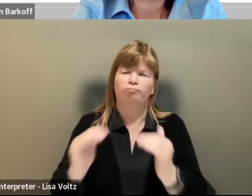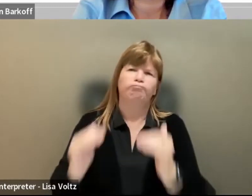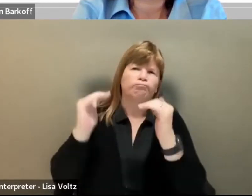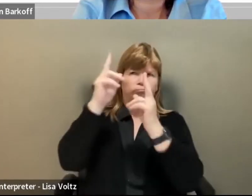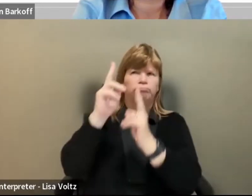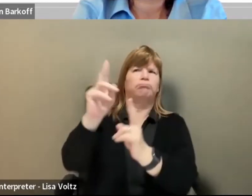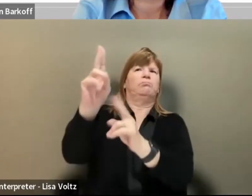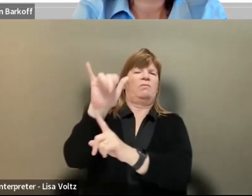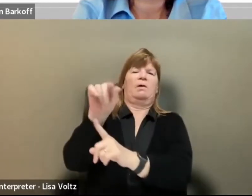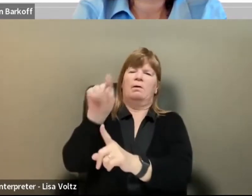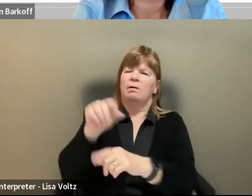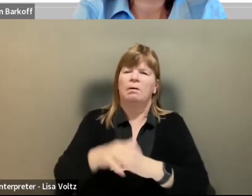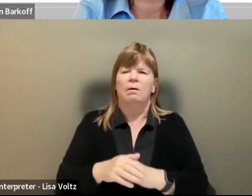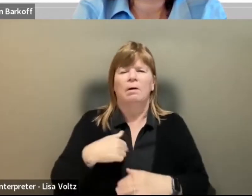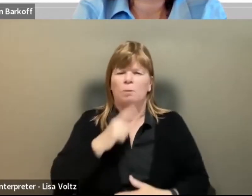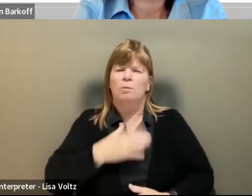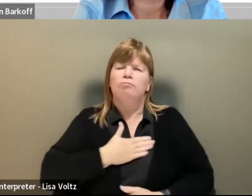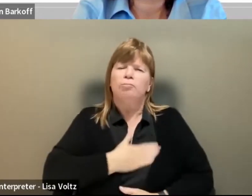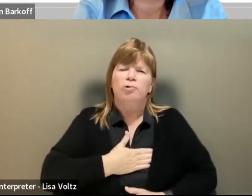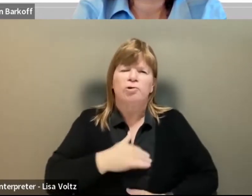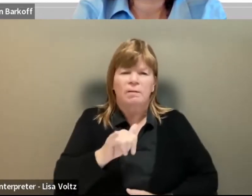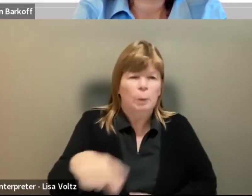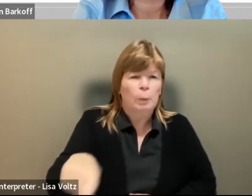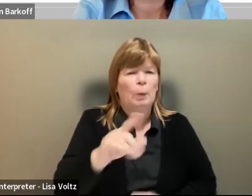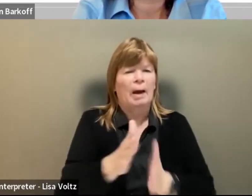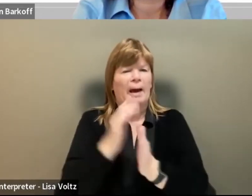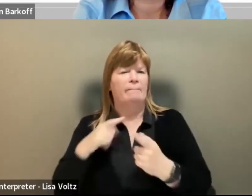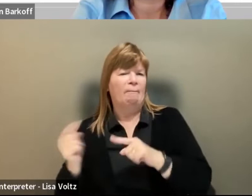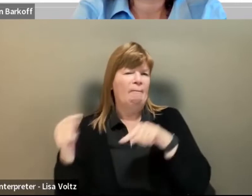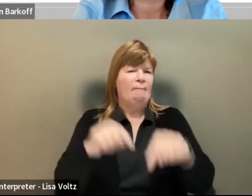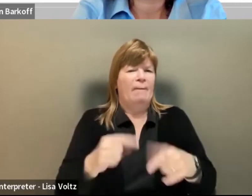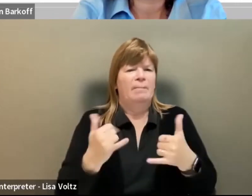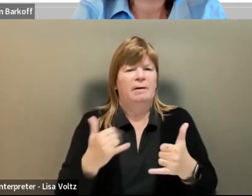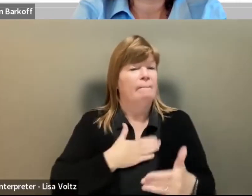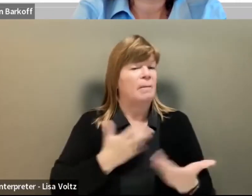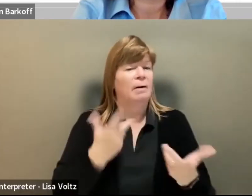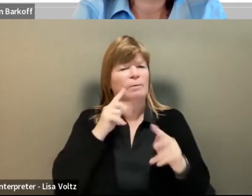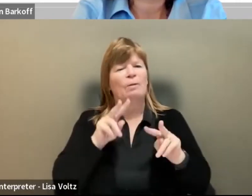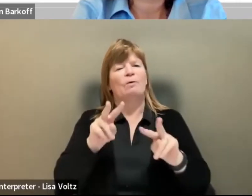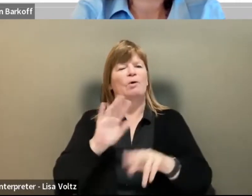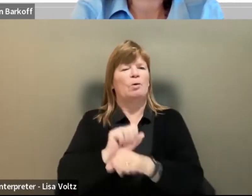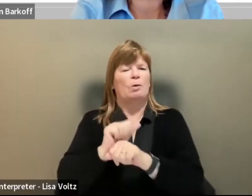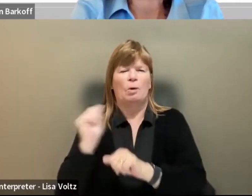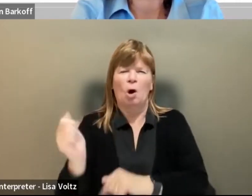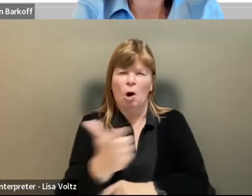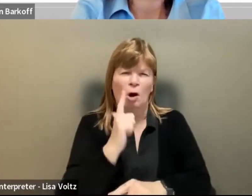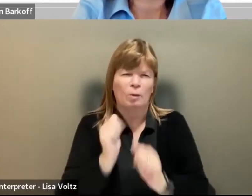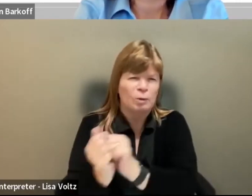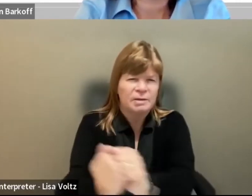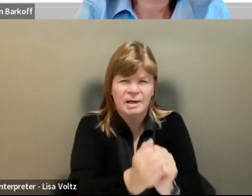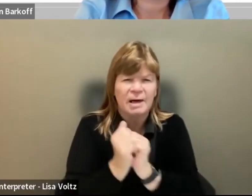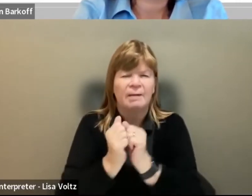am extremely appreciative that you all have asked me to be here today. And I look forward to the work we're all going to do together on building a